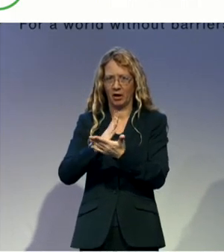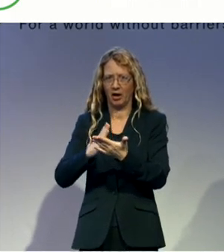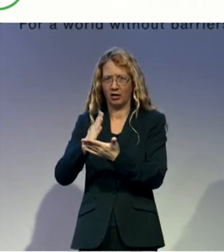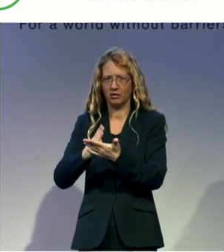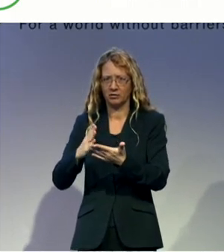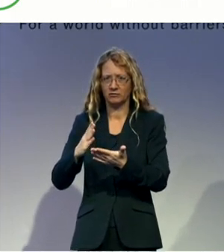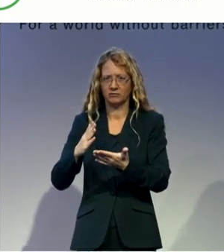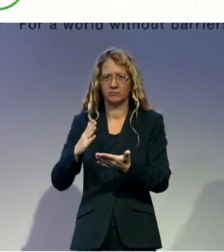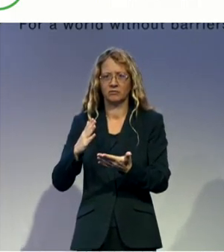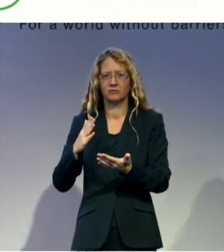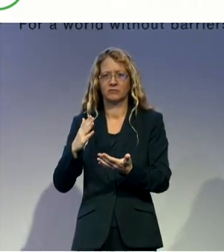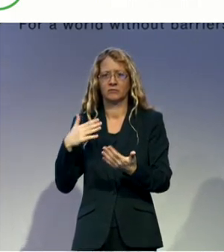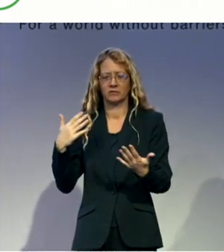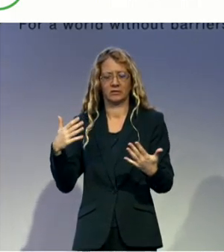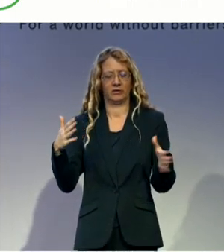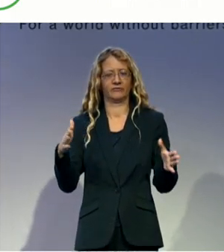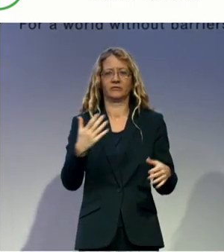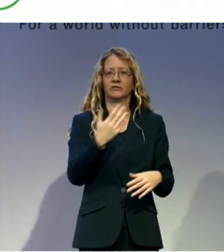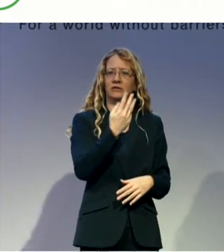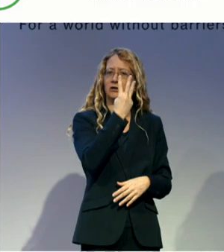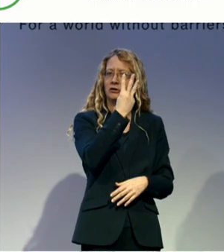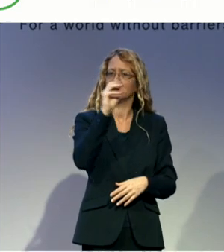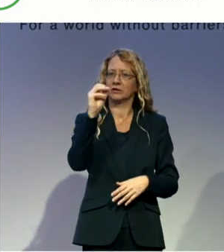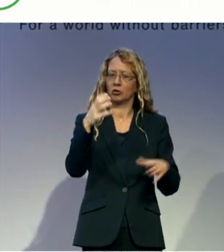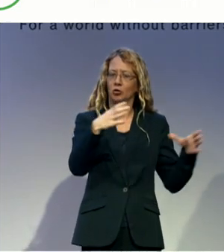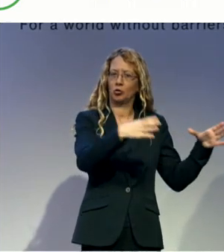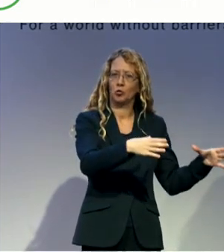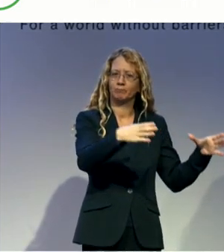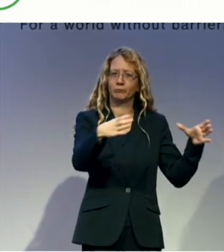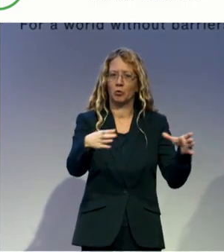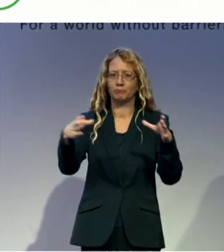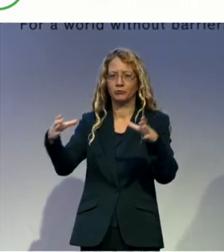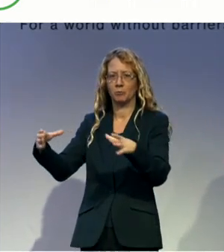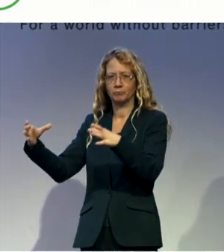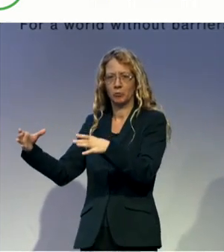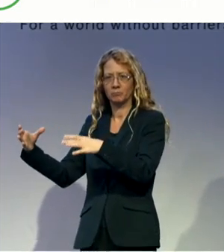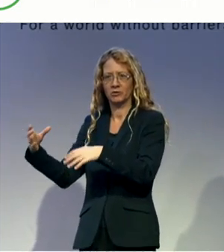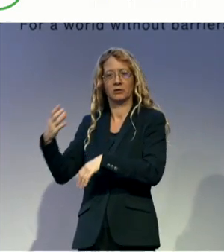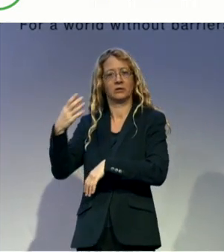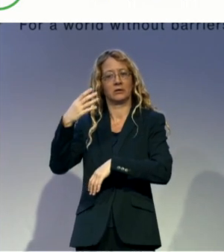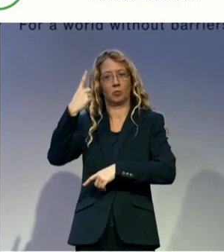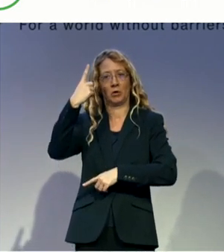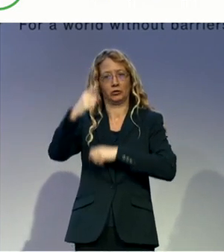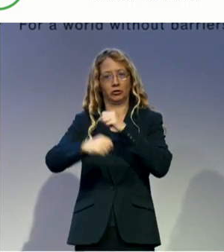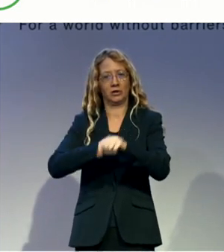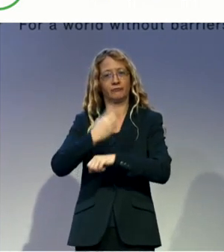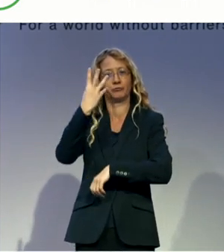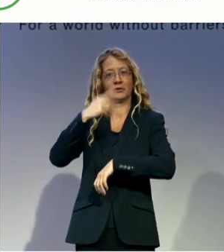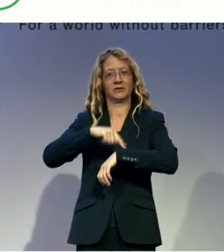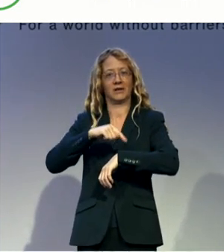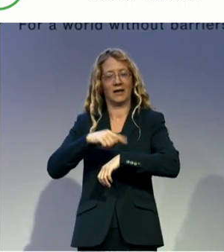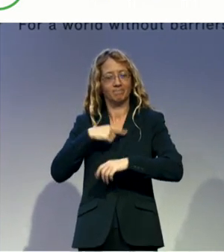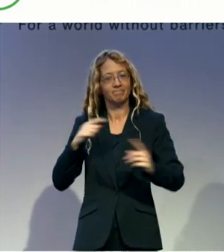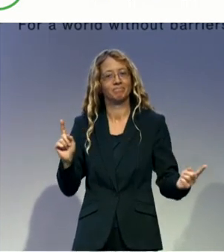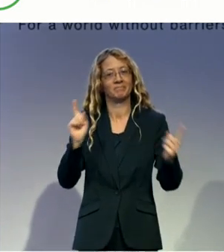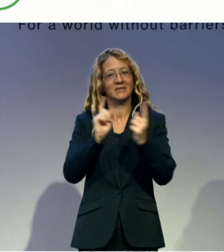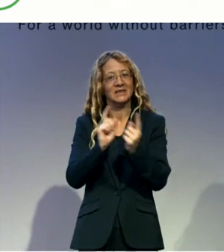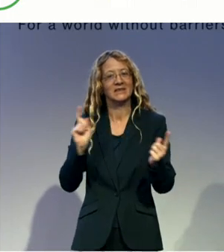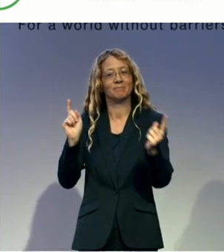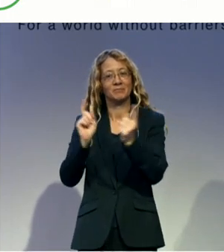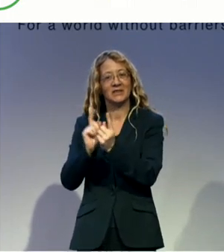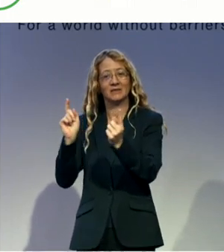a year. Central to our shared vision with ACE is people who have learning disabilities having a local and